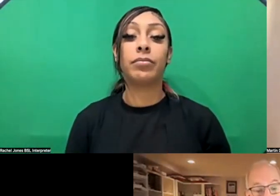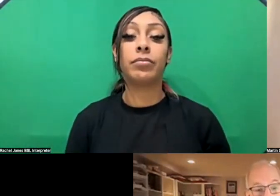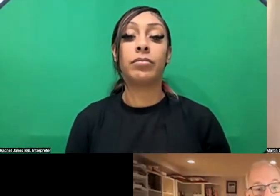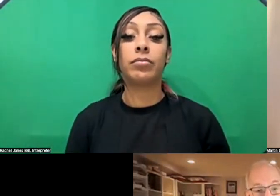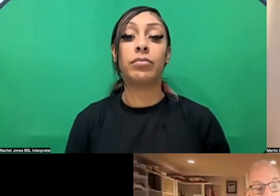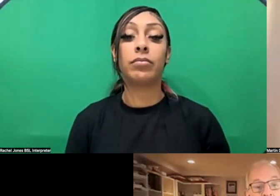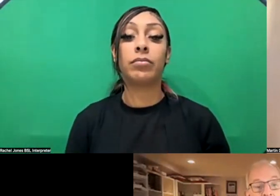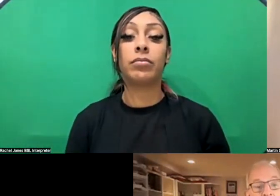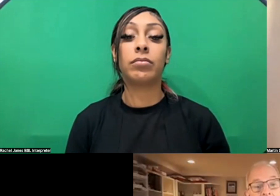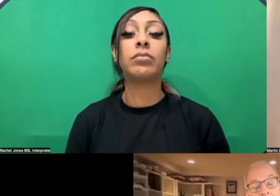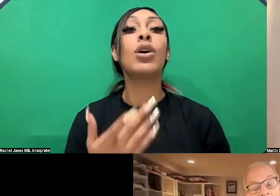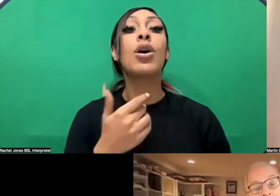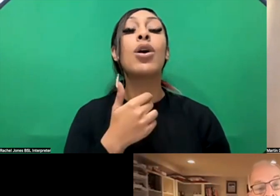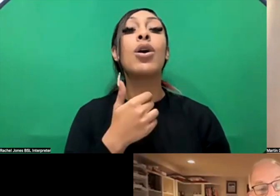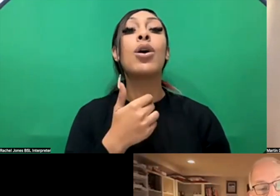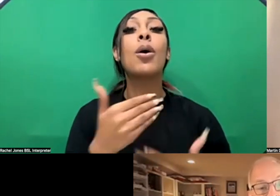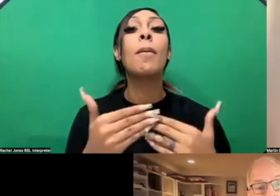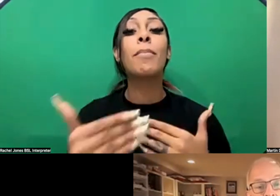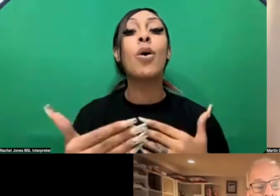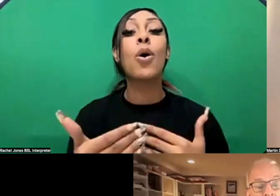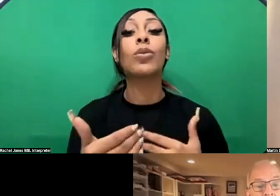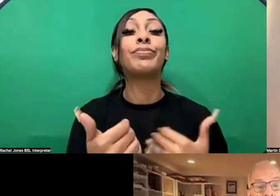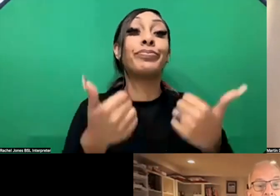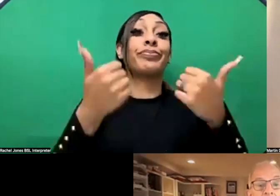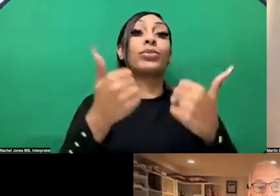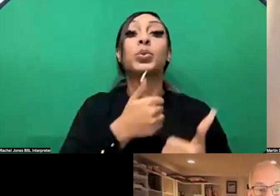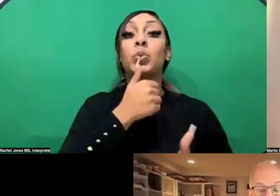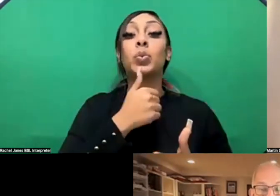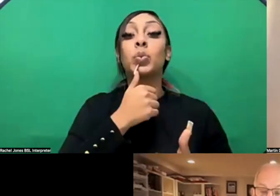efficient use of fingers. And it turns out that was very useful